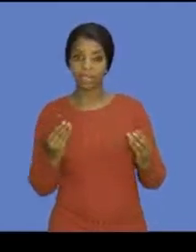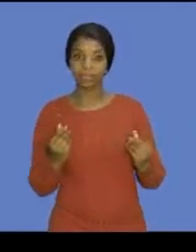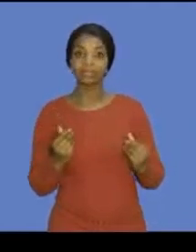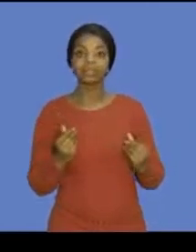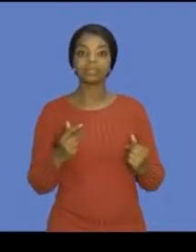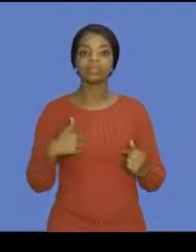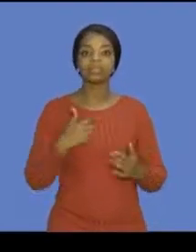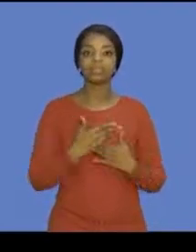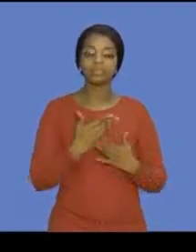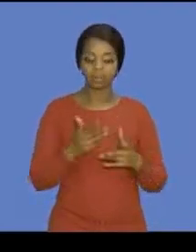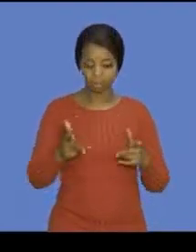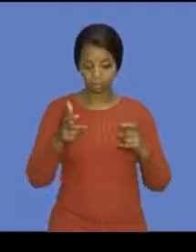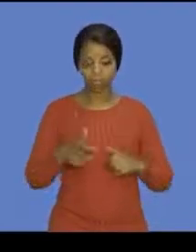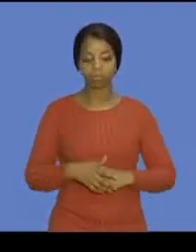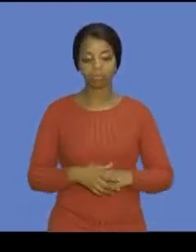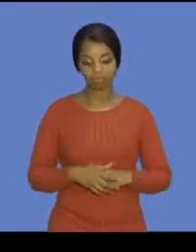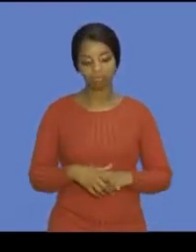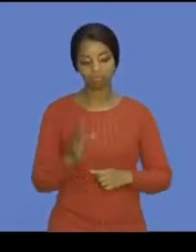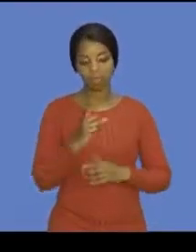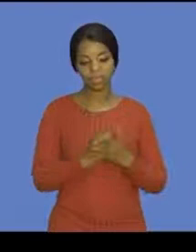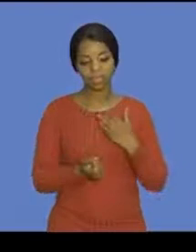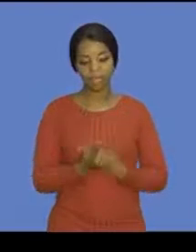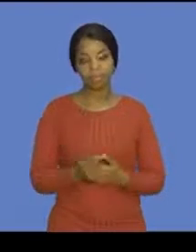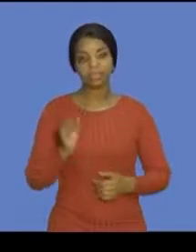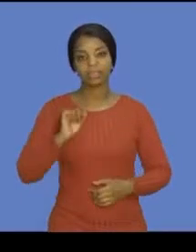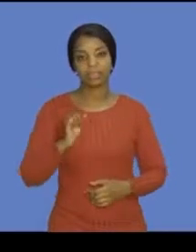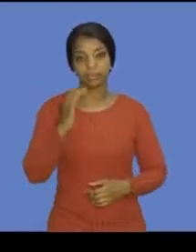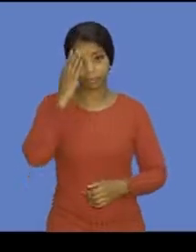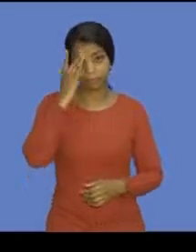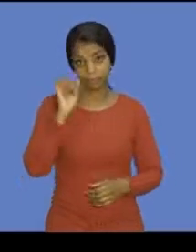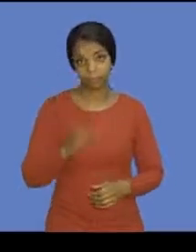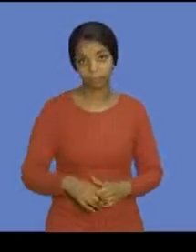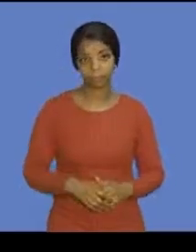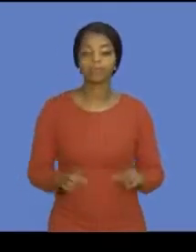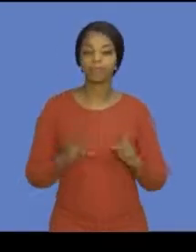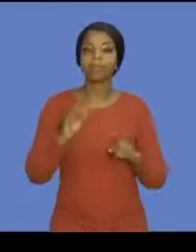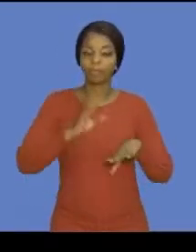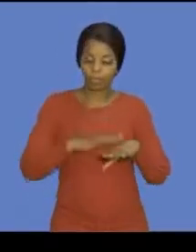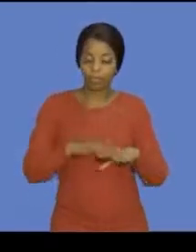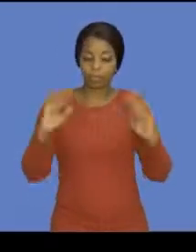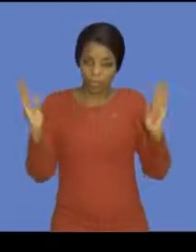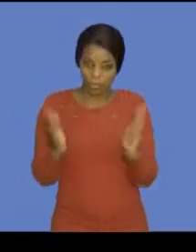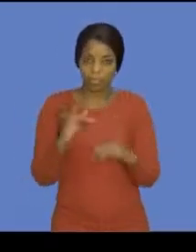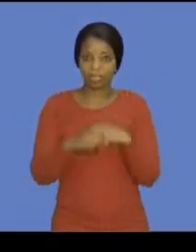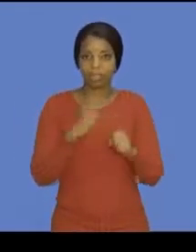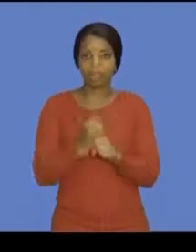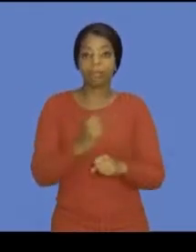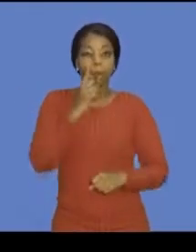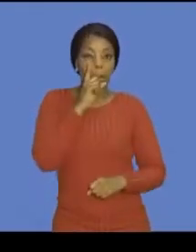a closer look as to what is happening in the foreign exchange. But let's also narrow it down